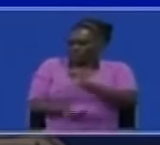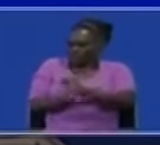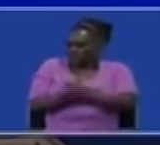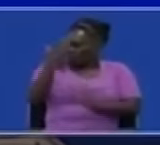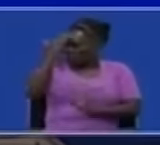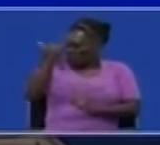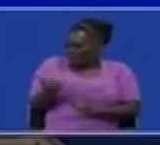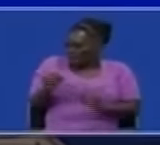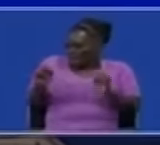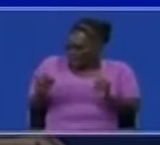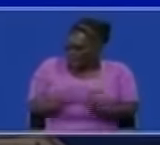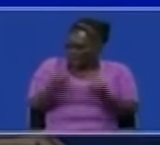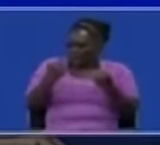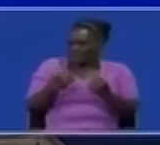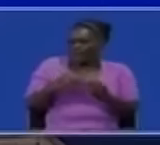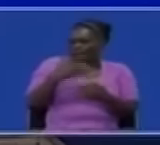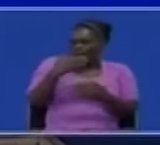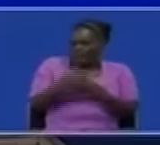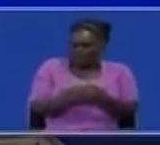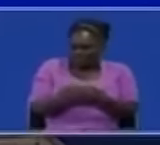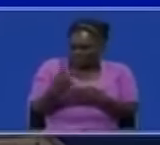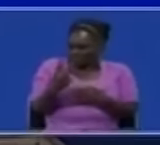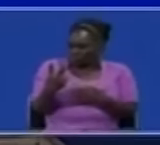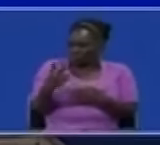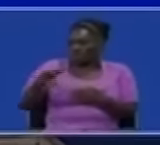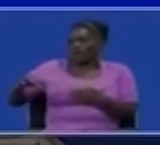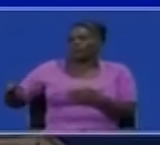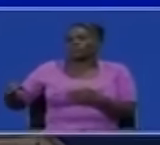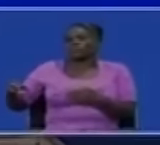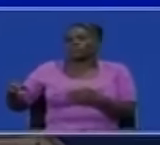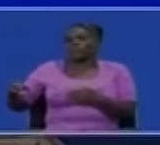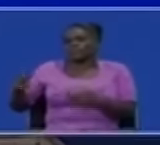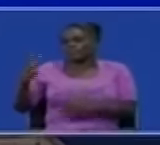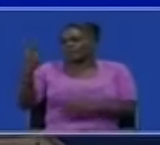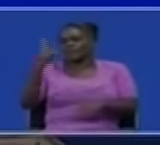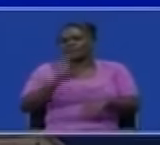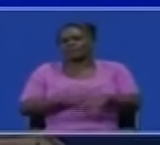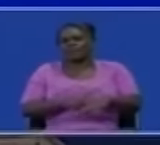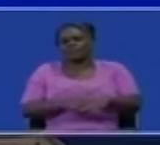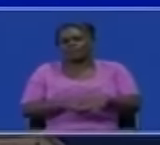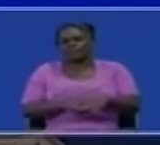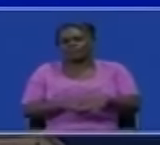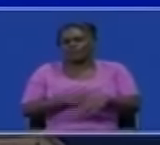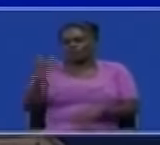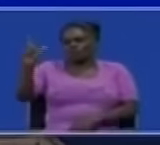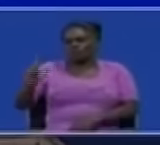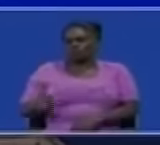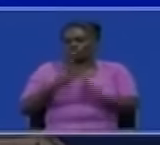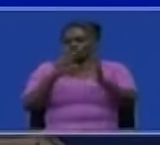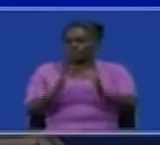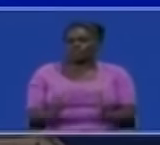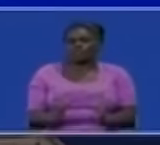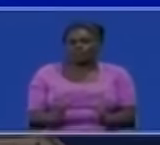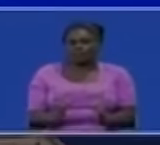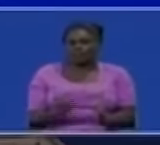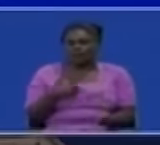why this was happening just in the two counties and, in fact, for the second time. KTN's Coast Regional reporter Francis